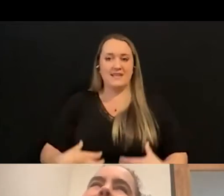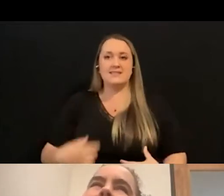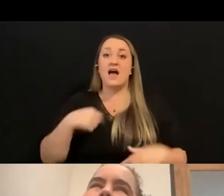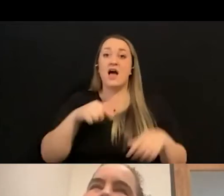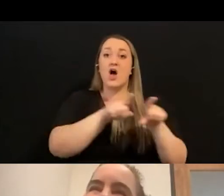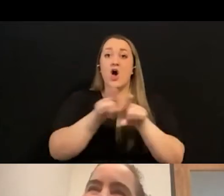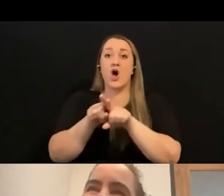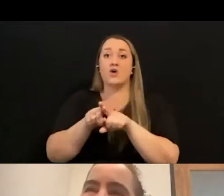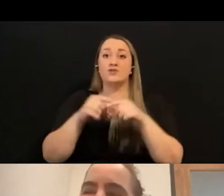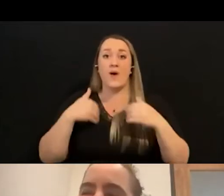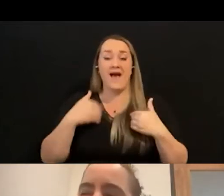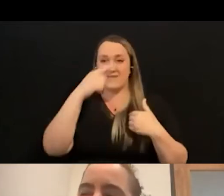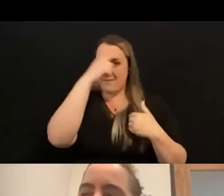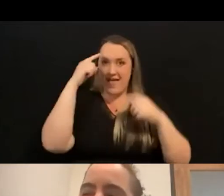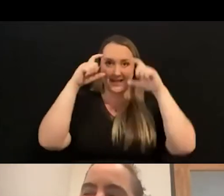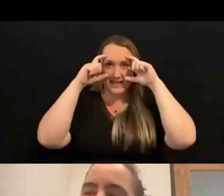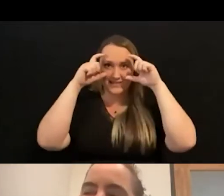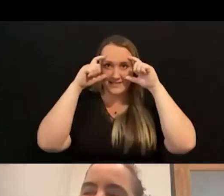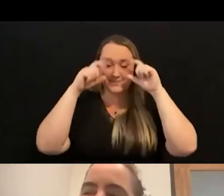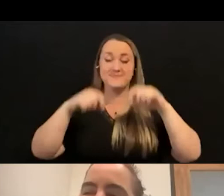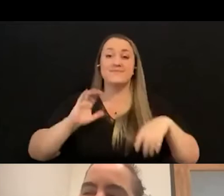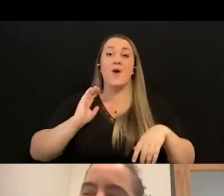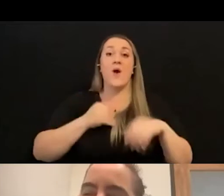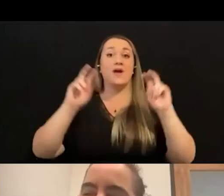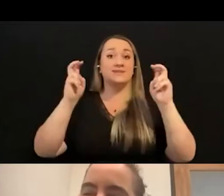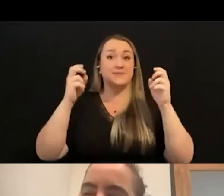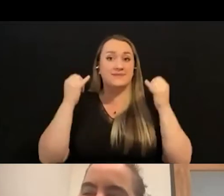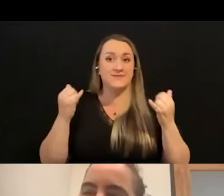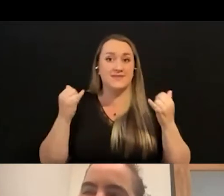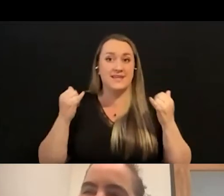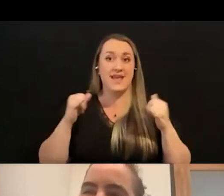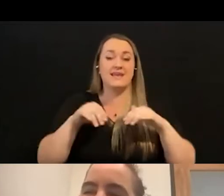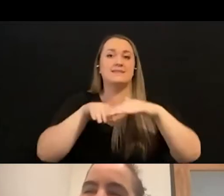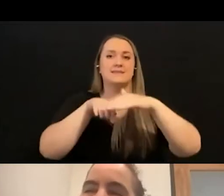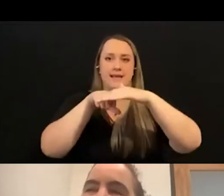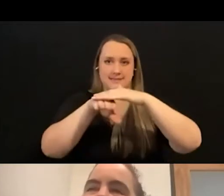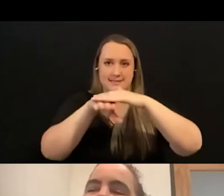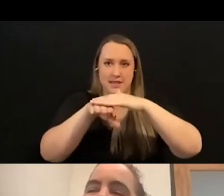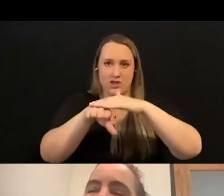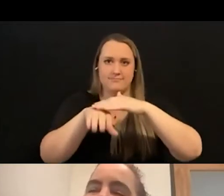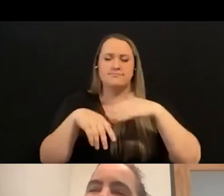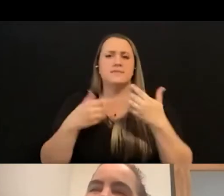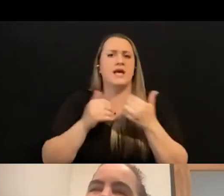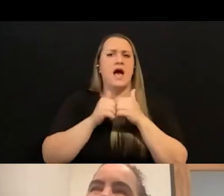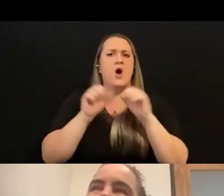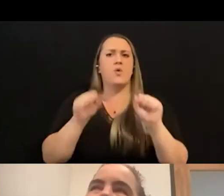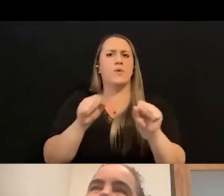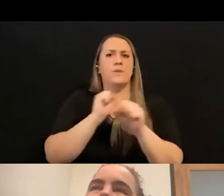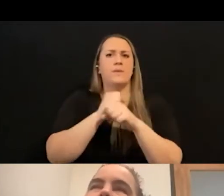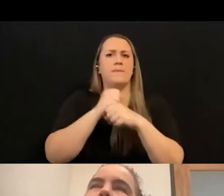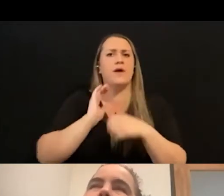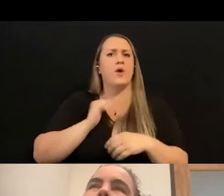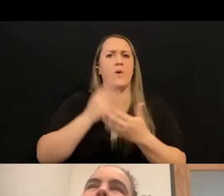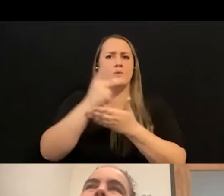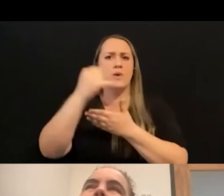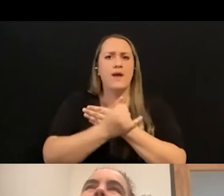black glasses. Our topic today is accessibility. How can we make the programs and